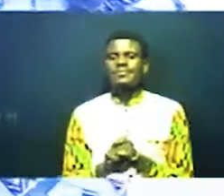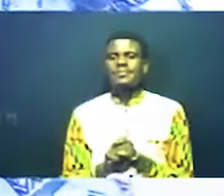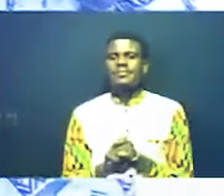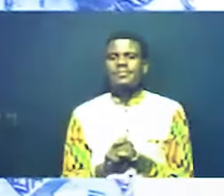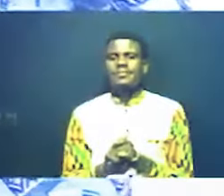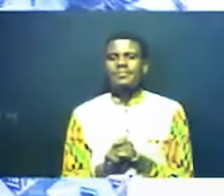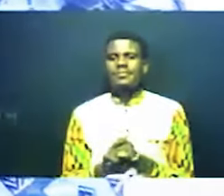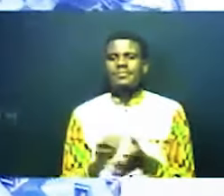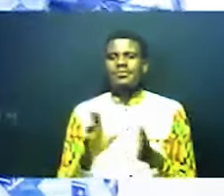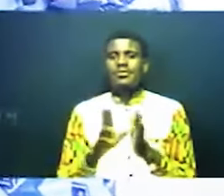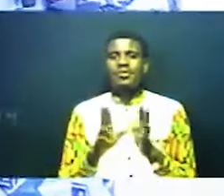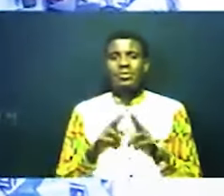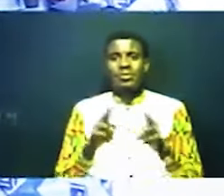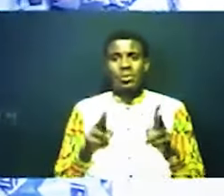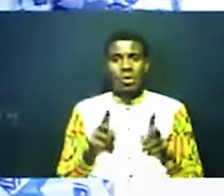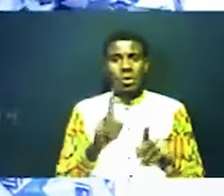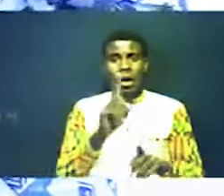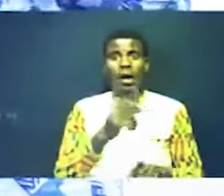out for the diary.